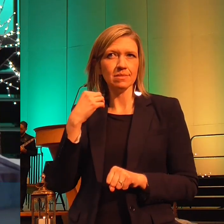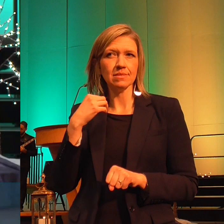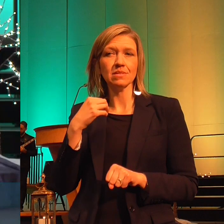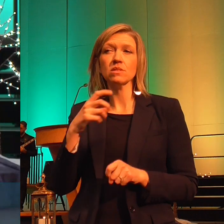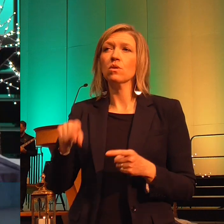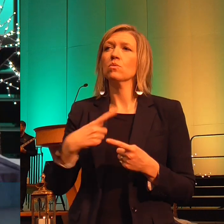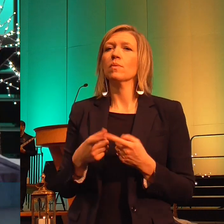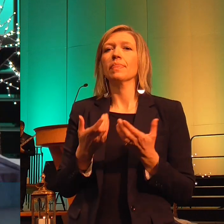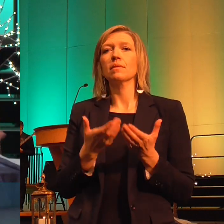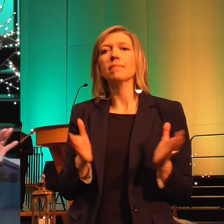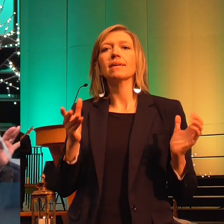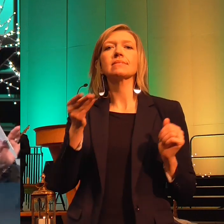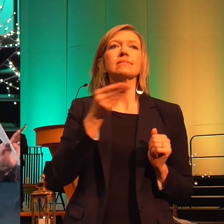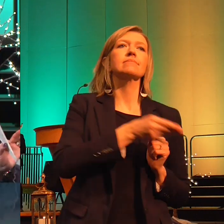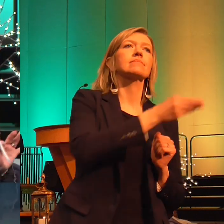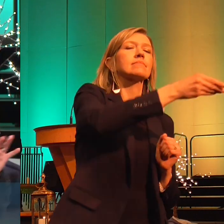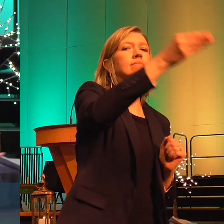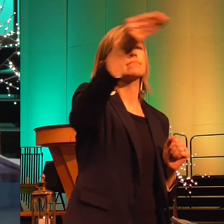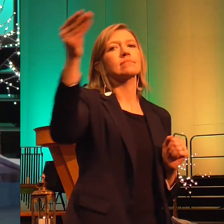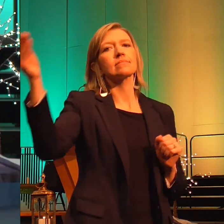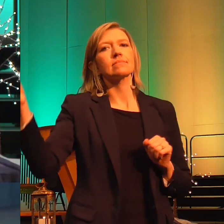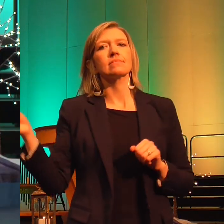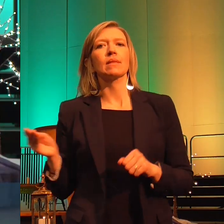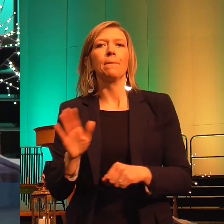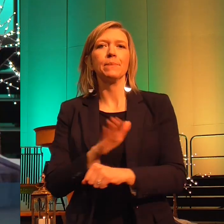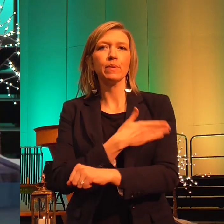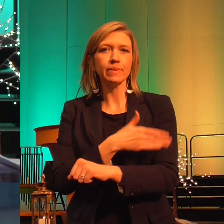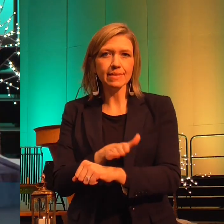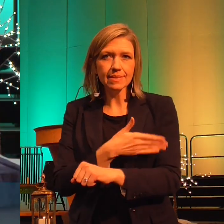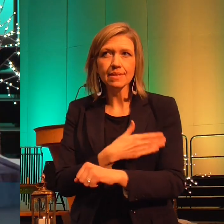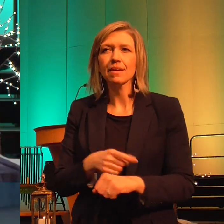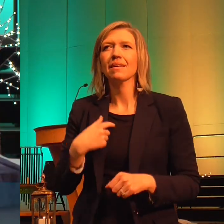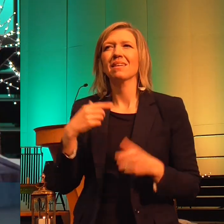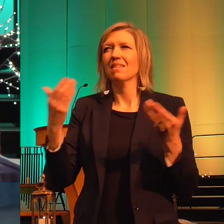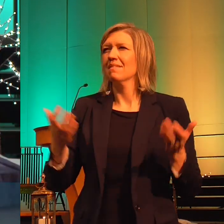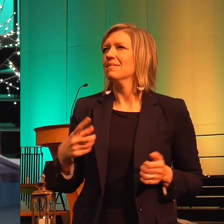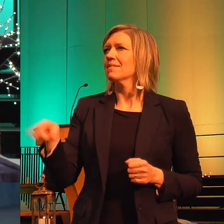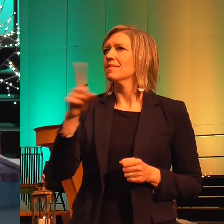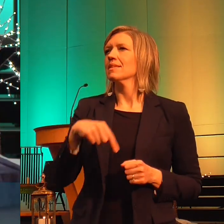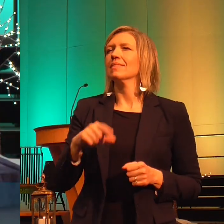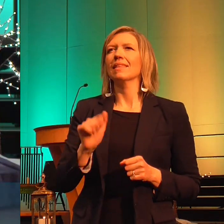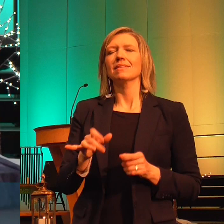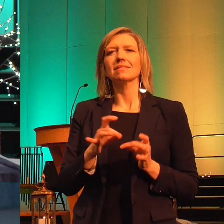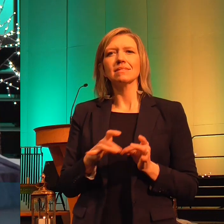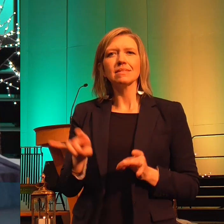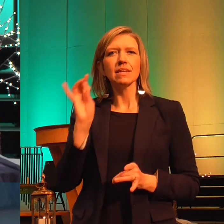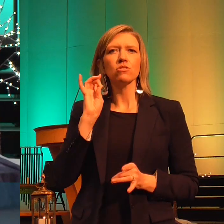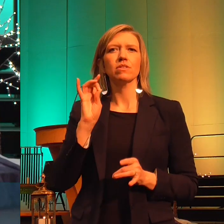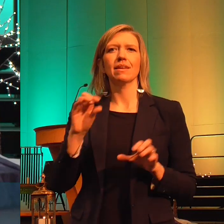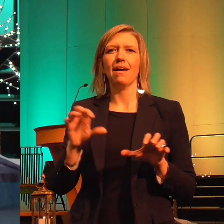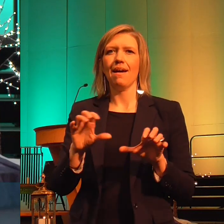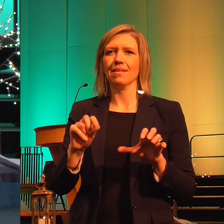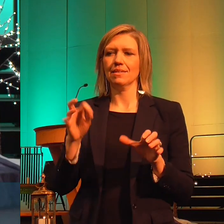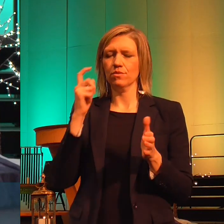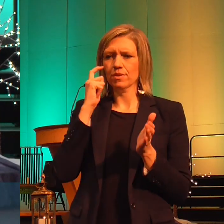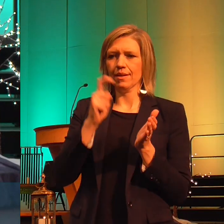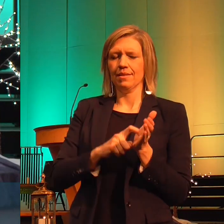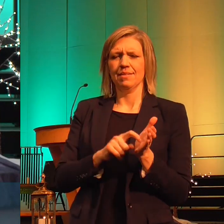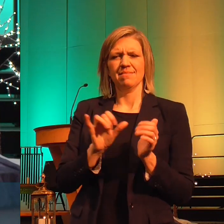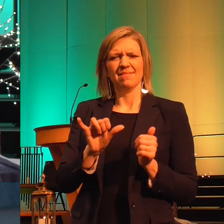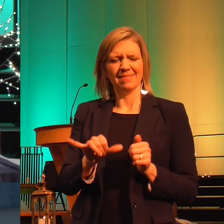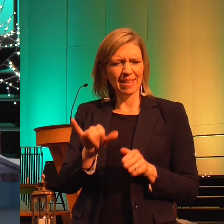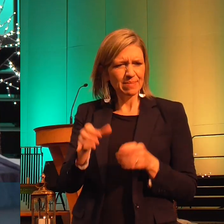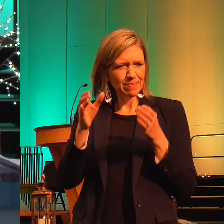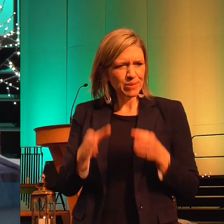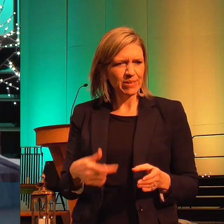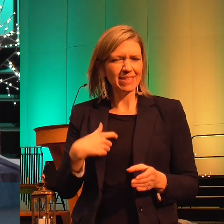baskets are being passed, as the music's being played, I invite us into that sacred act of recognizing, is there someone who I need to